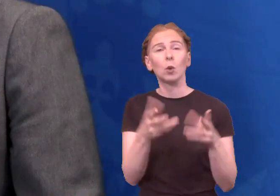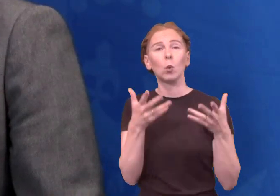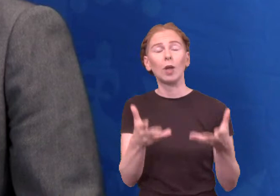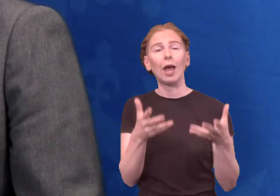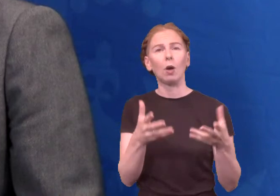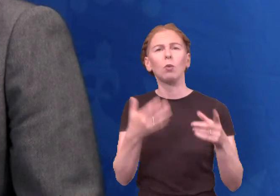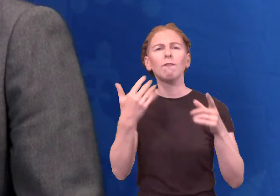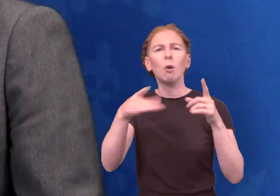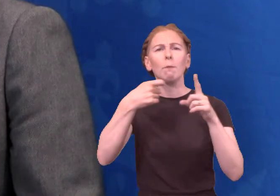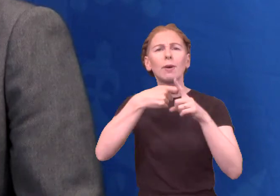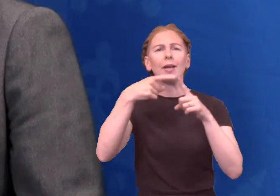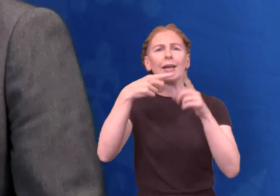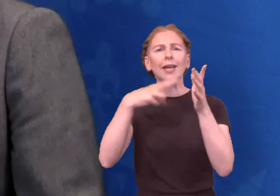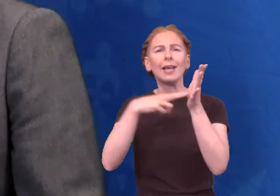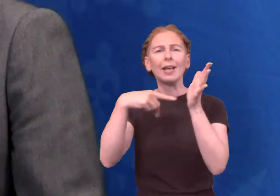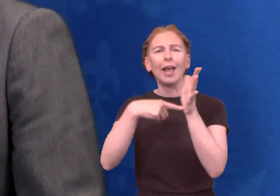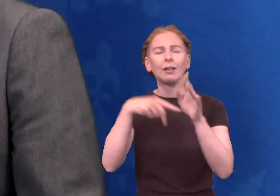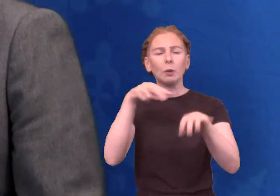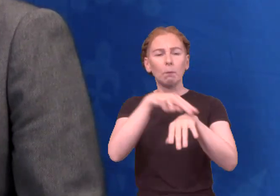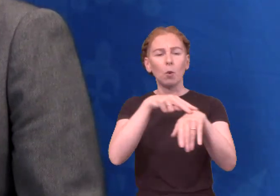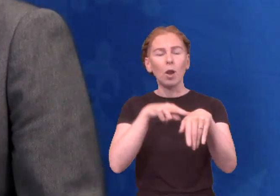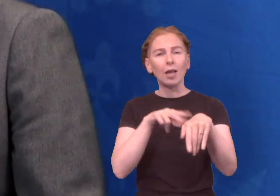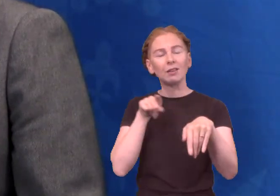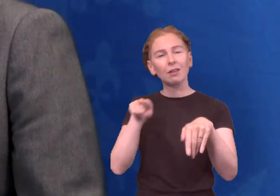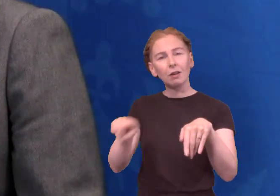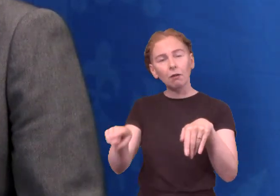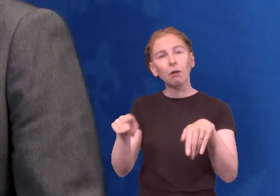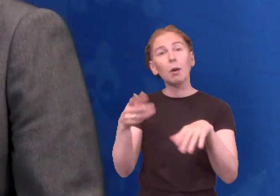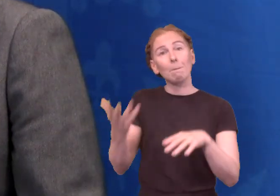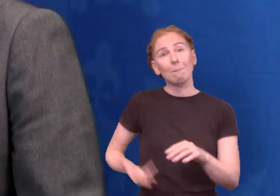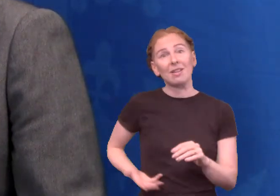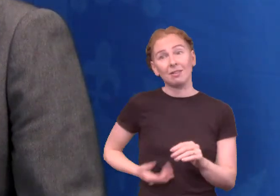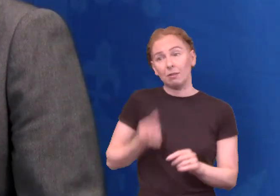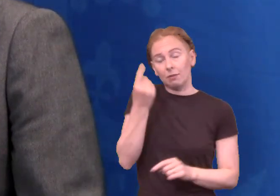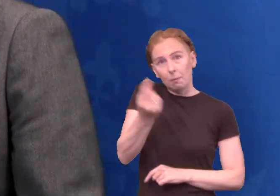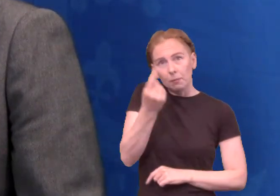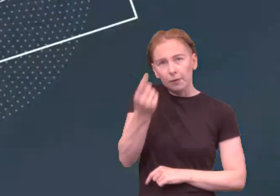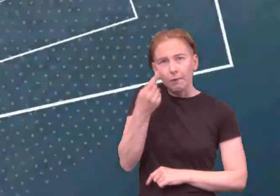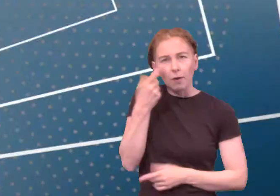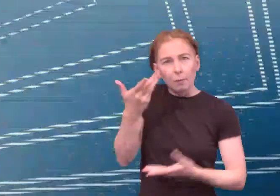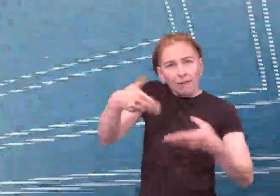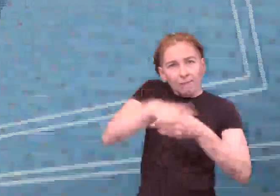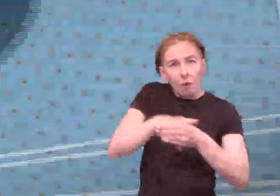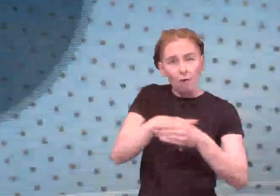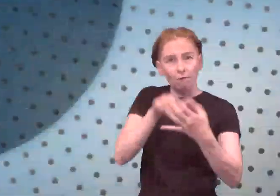about how businesses themselves can be involved in modern slavery.